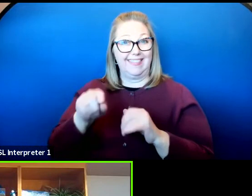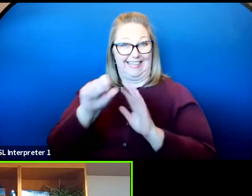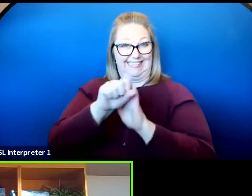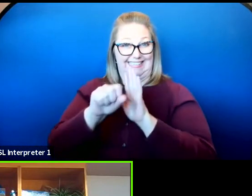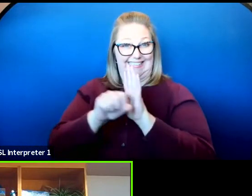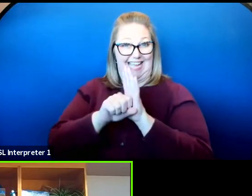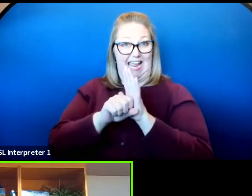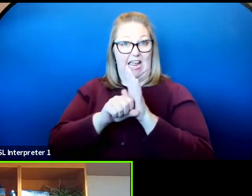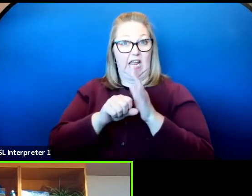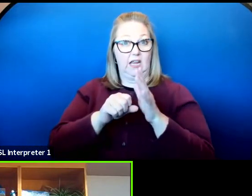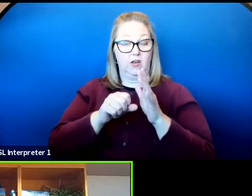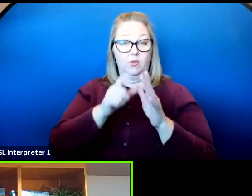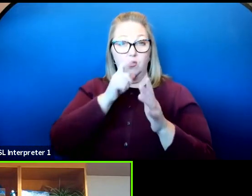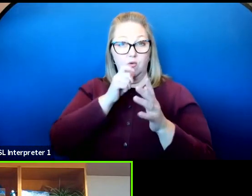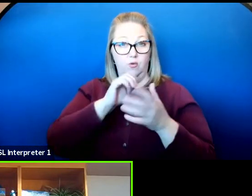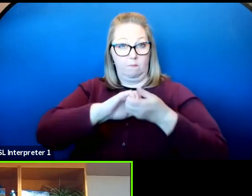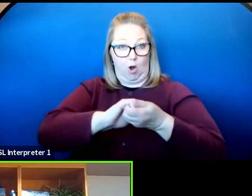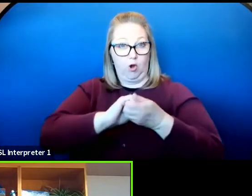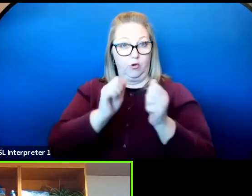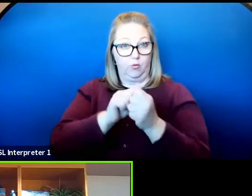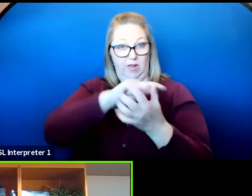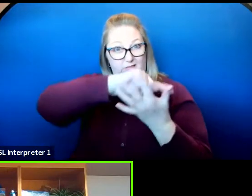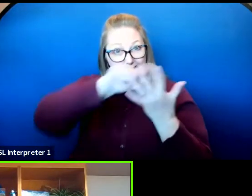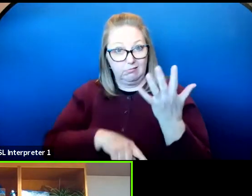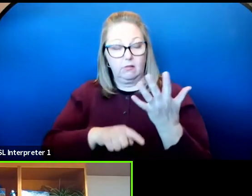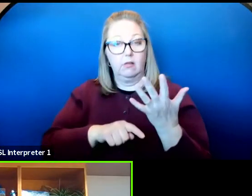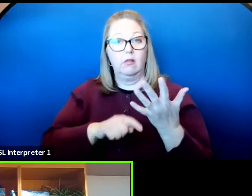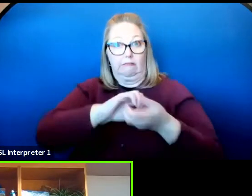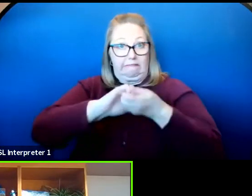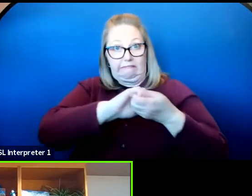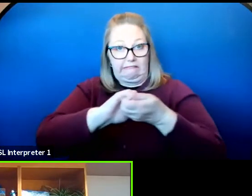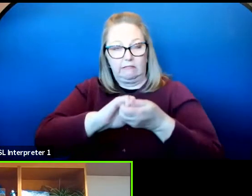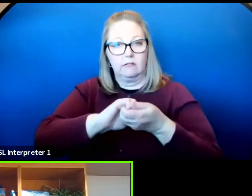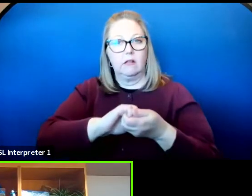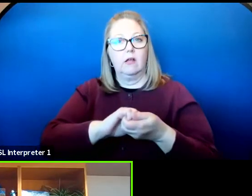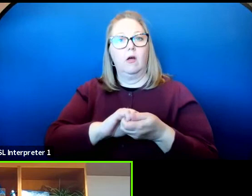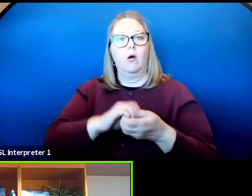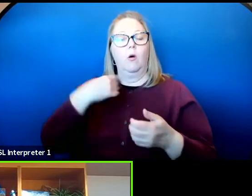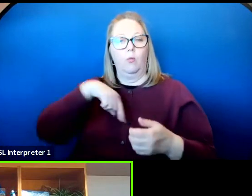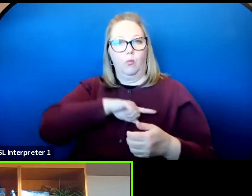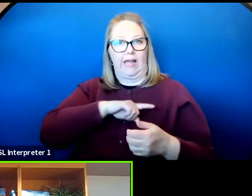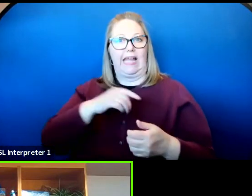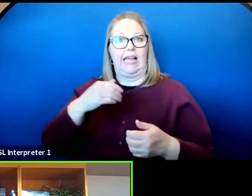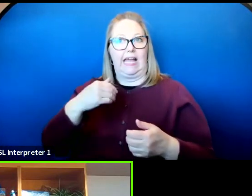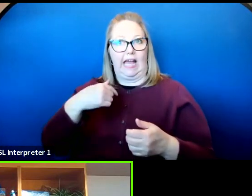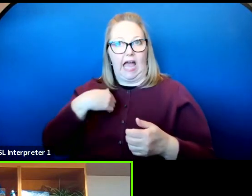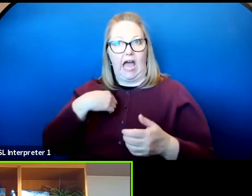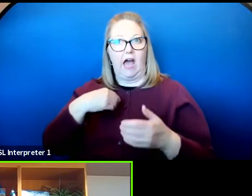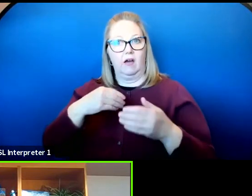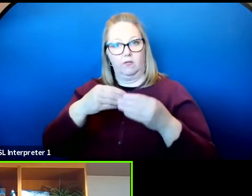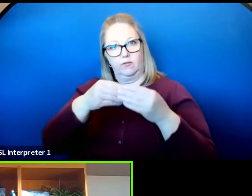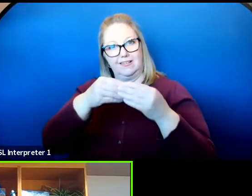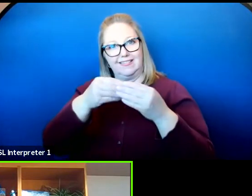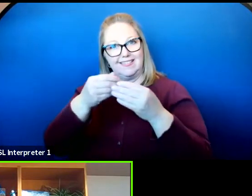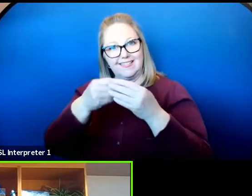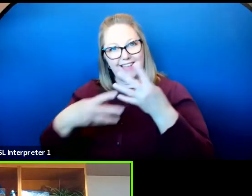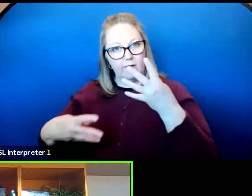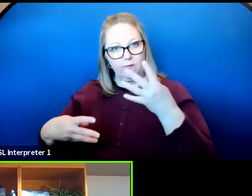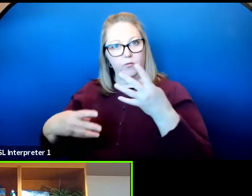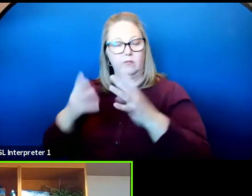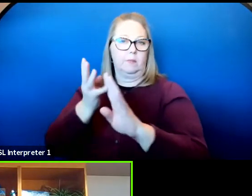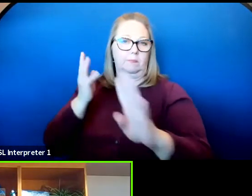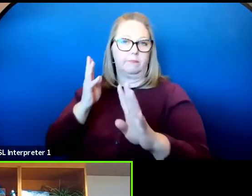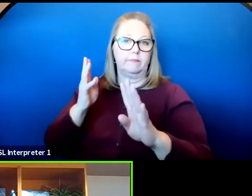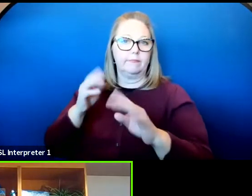all the stakeholders in the courts, we actually have the list of those set evictions that we're working through. But to your point of those that are in